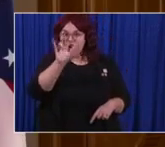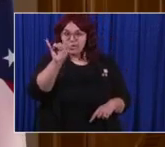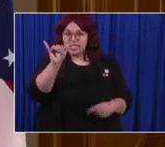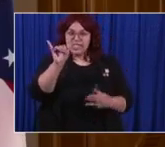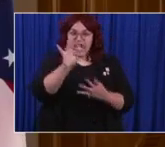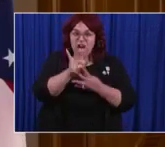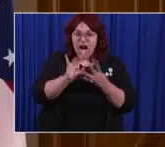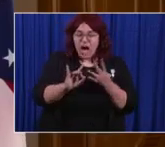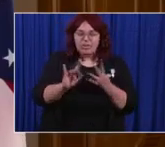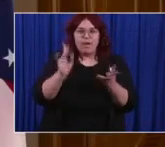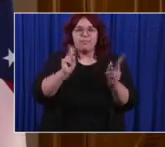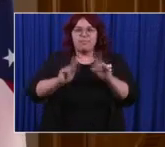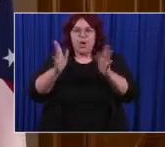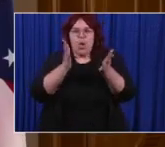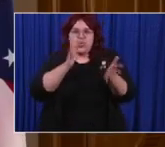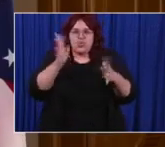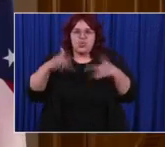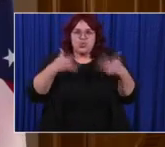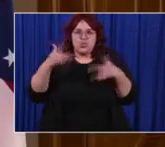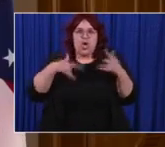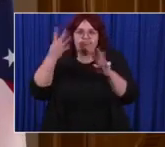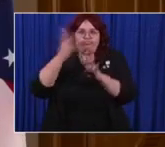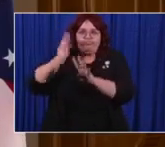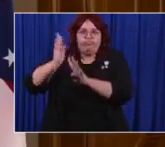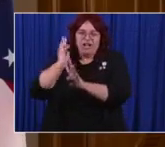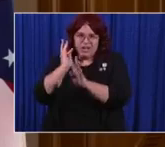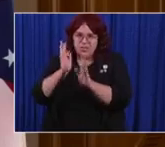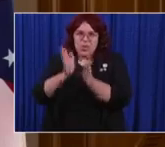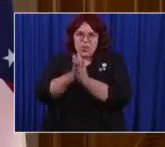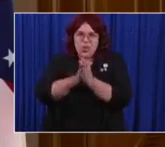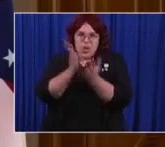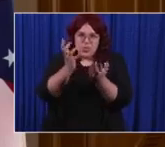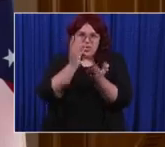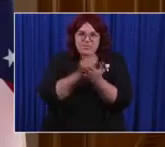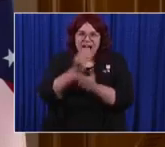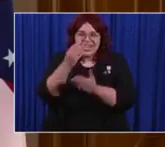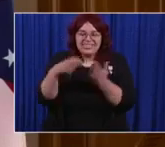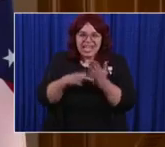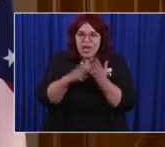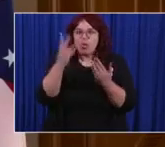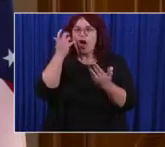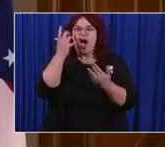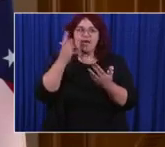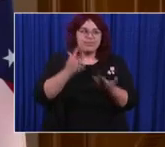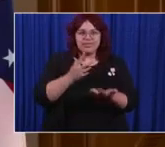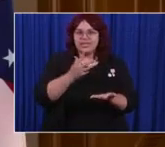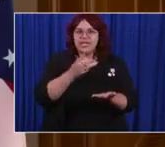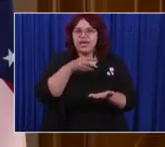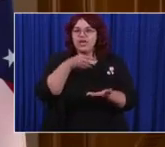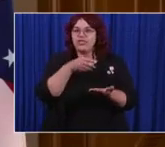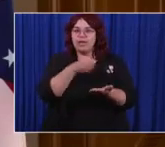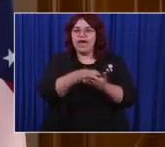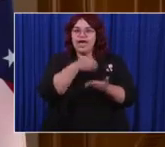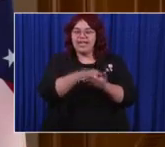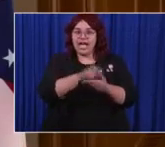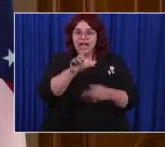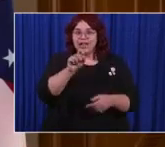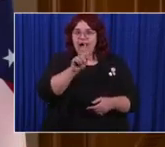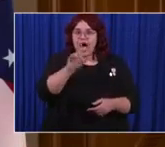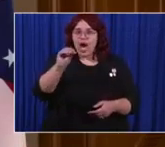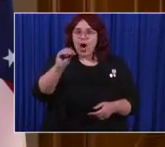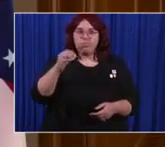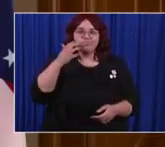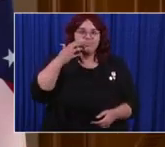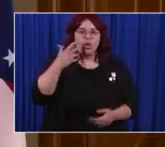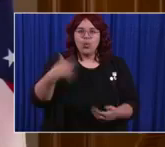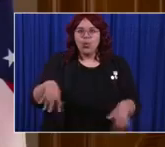to see people lined up to get a vaccine, but it does show that the opportunity to do something like this and to